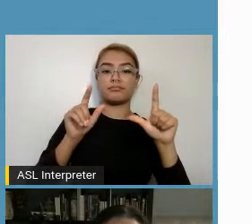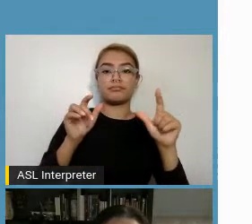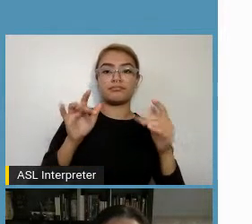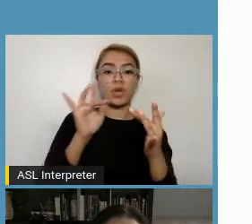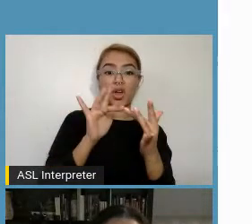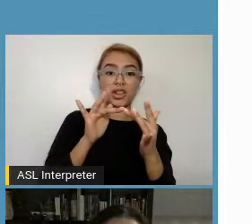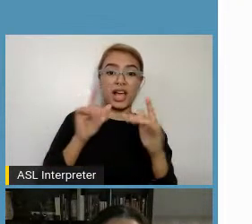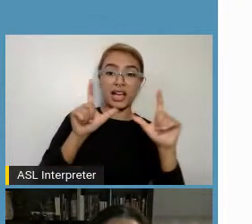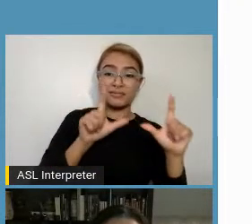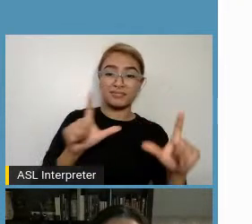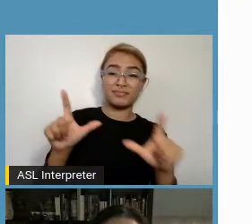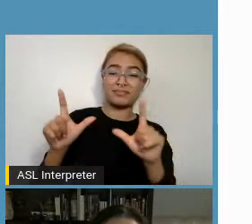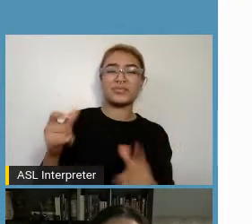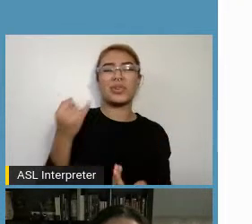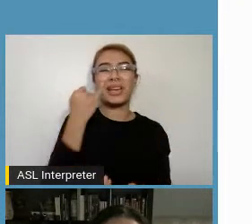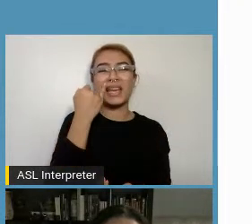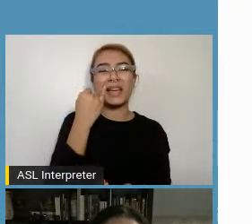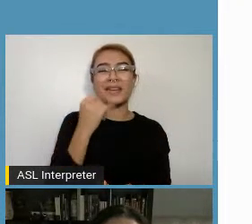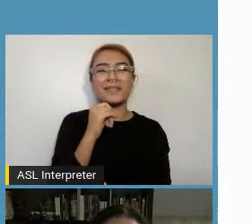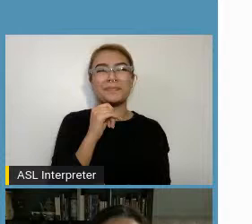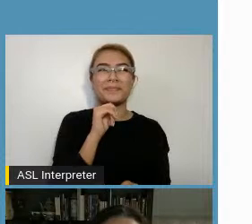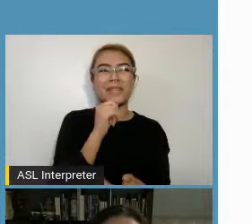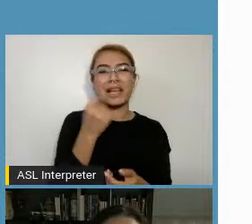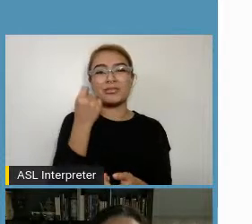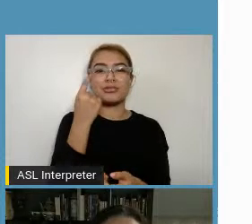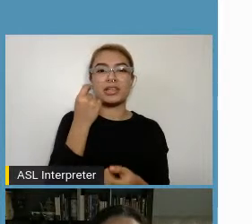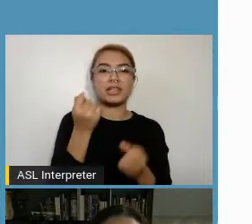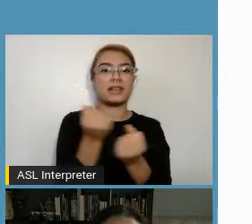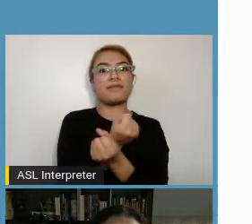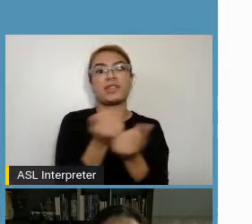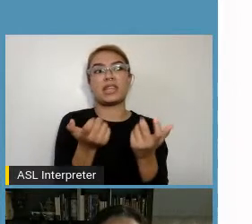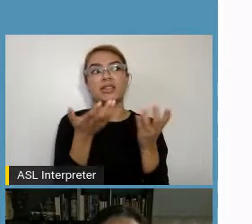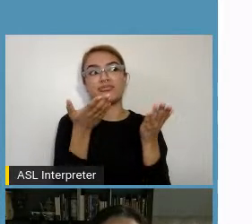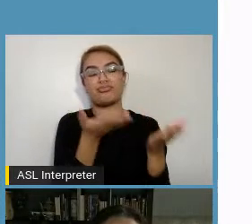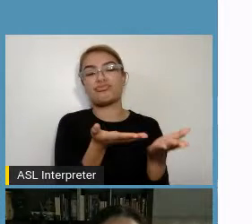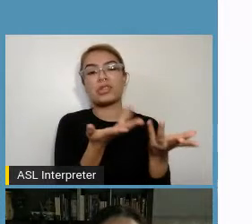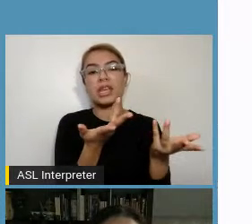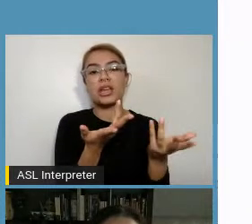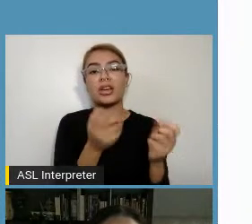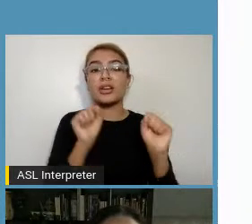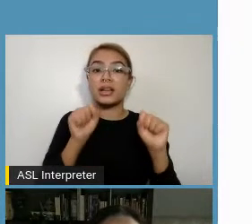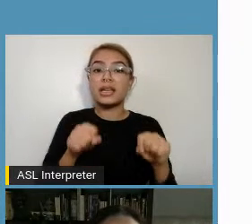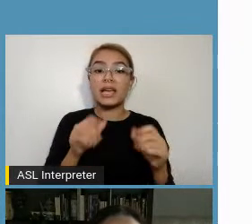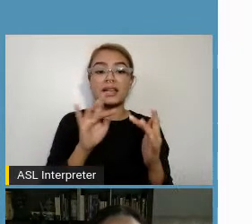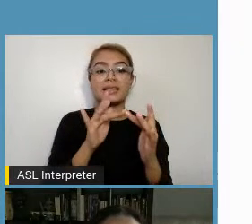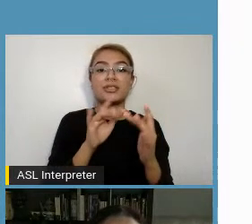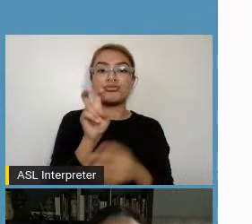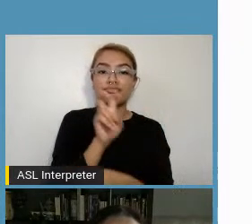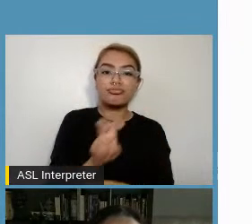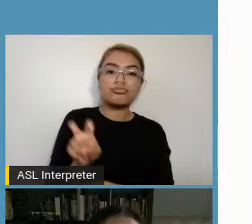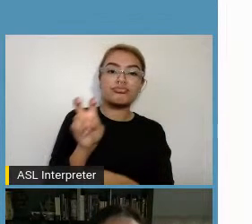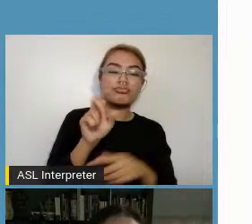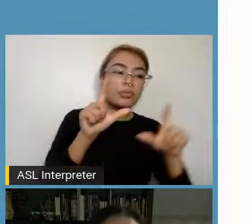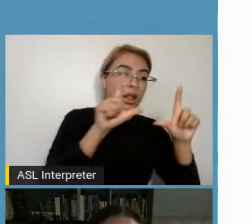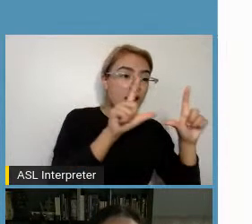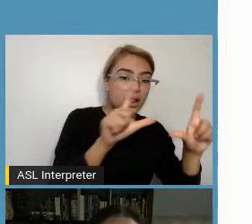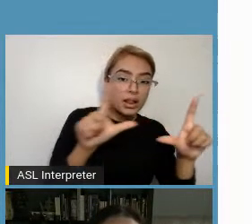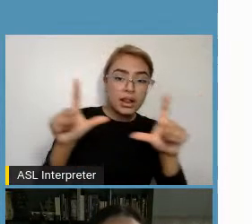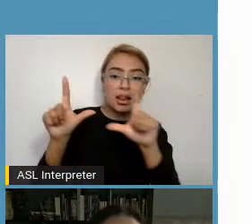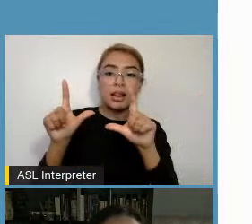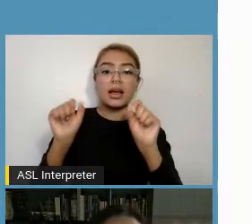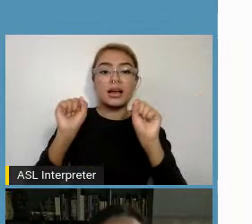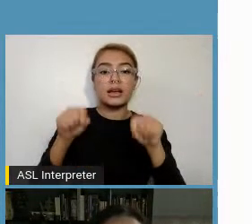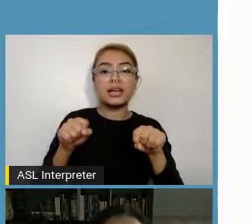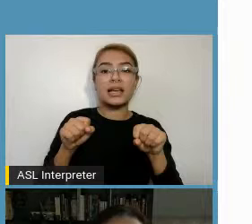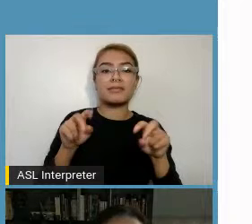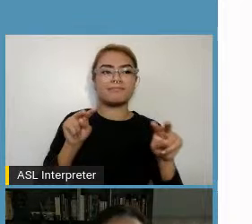wouldn't come unless they really, understood the things that were there. With digital tours, anybody can see